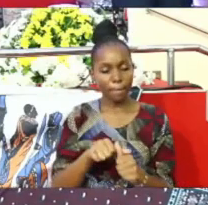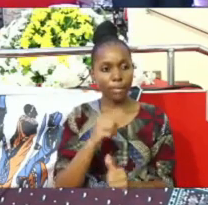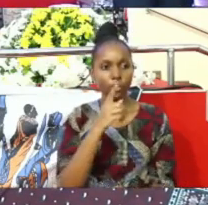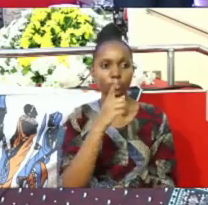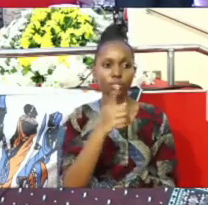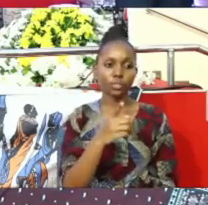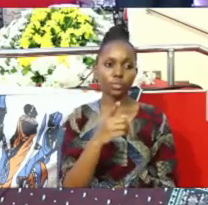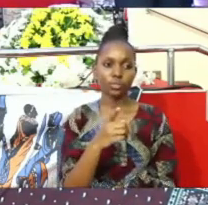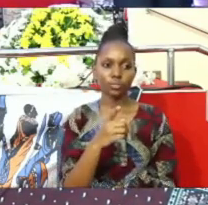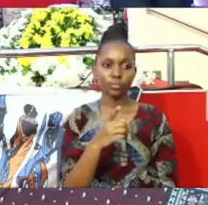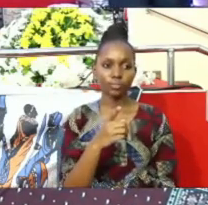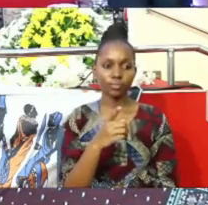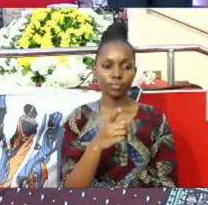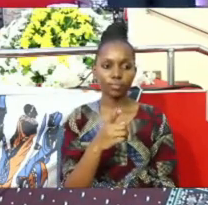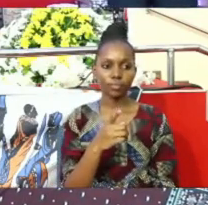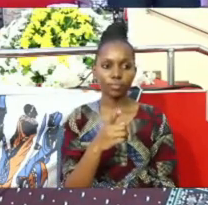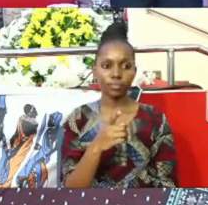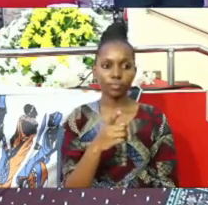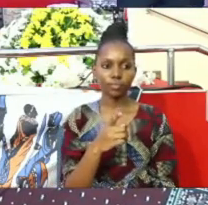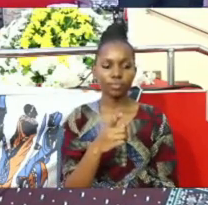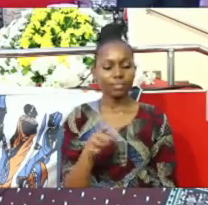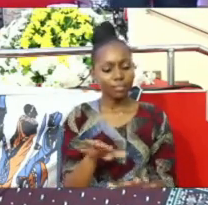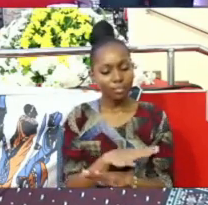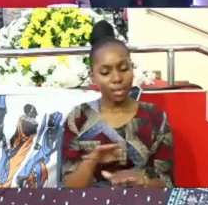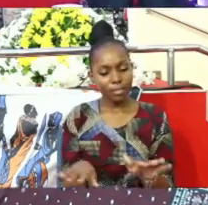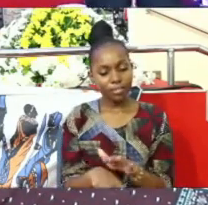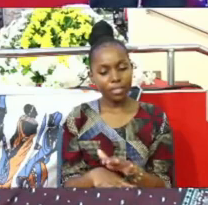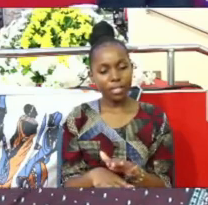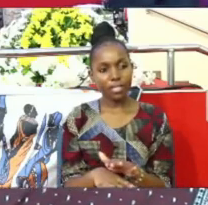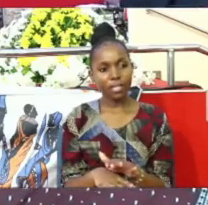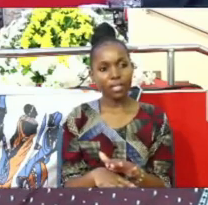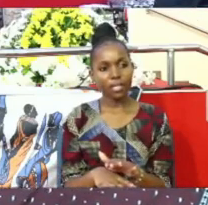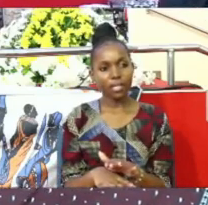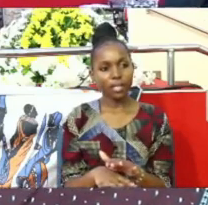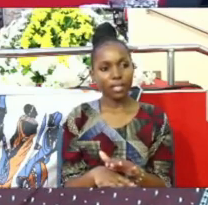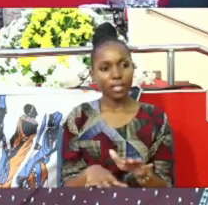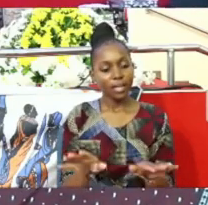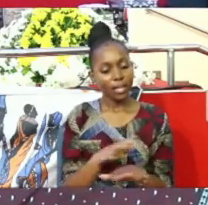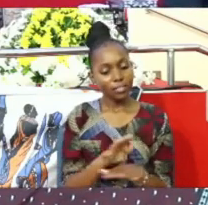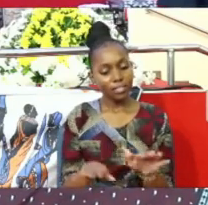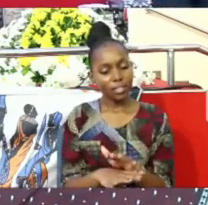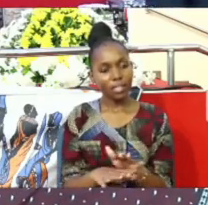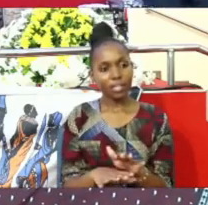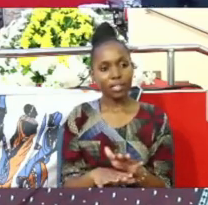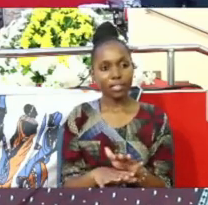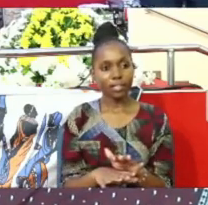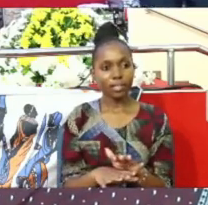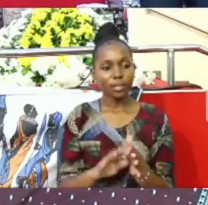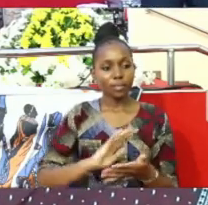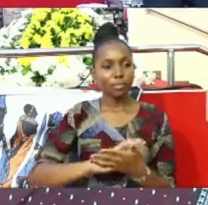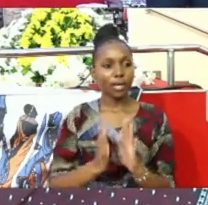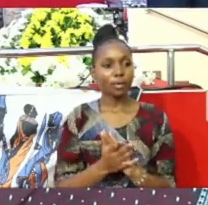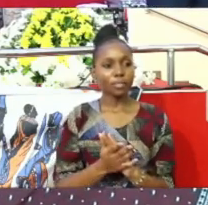Mungu aliyekuumba anasema nini kukuhusu. Everything else is secondary. Mambo yote mengine ni ya pili. And we need to walk with our